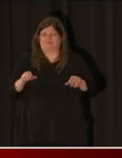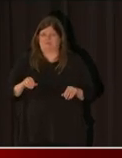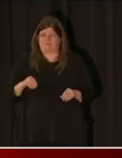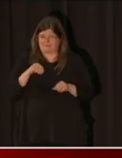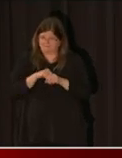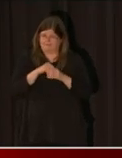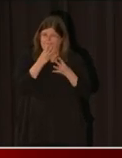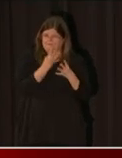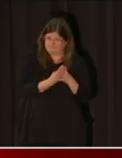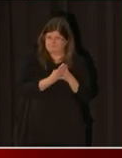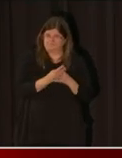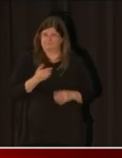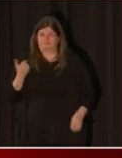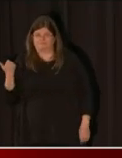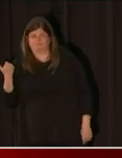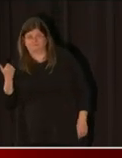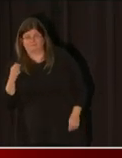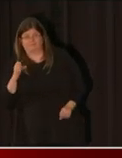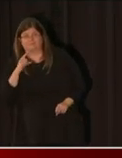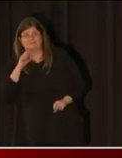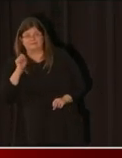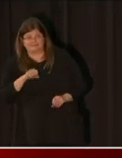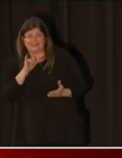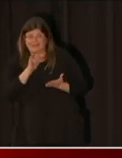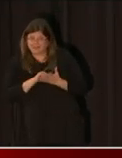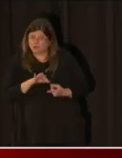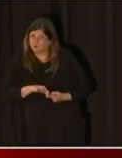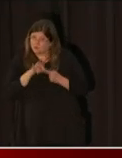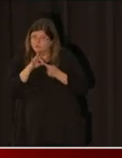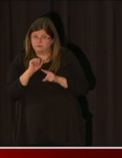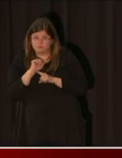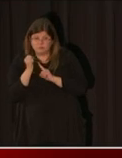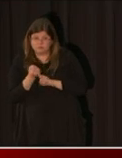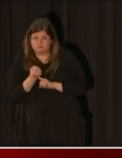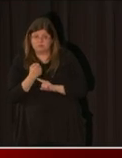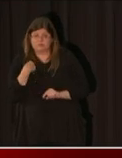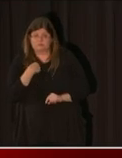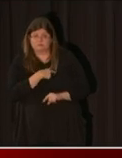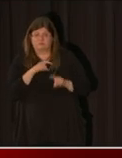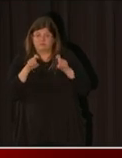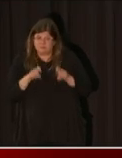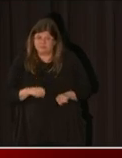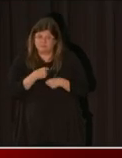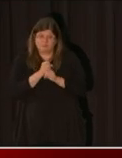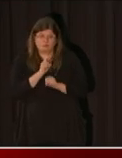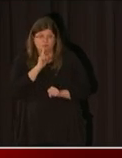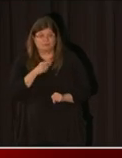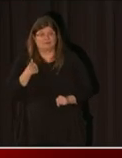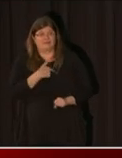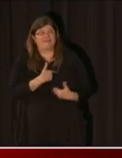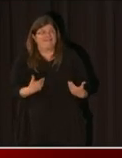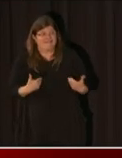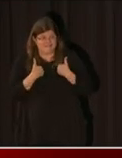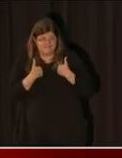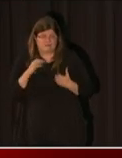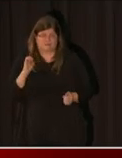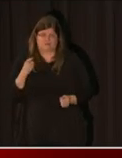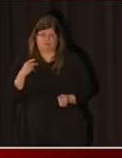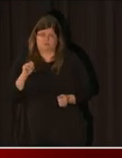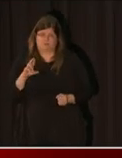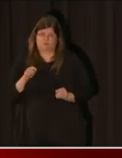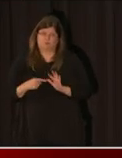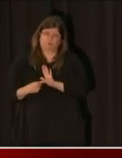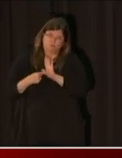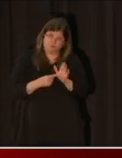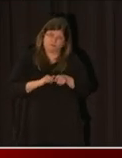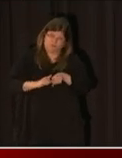unique, and to make sure that we have the expertise on hand to demonstrate and show how practices need to be different than perhaps in a